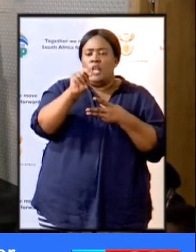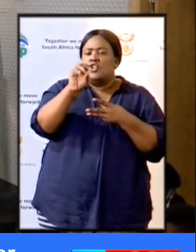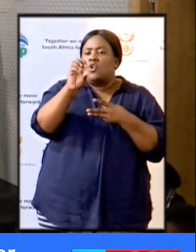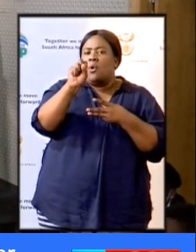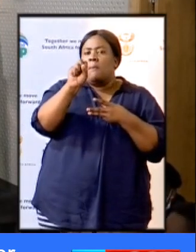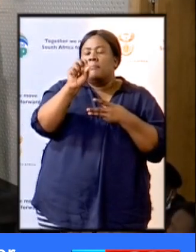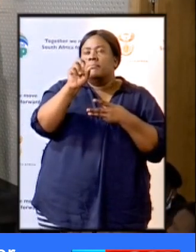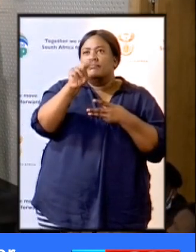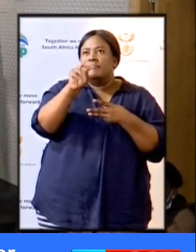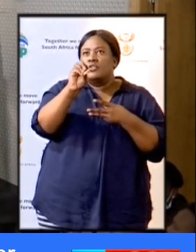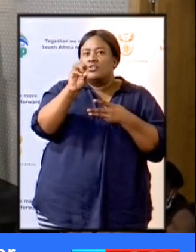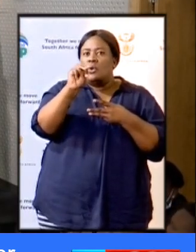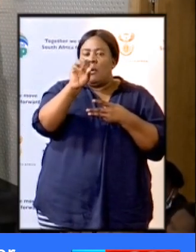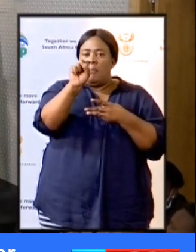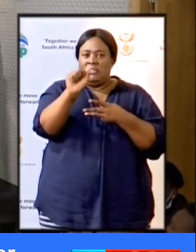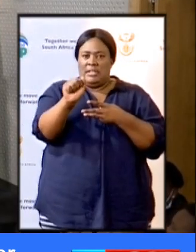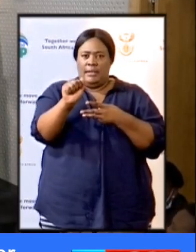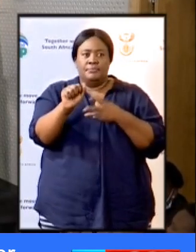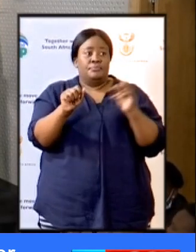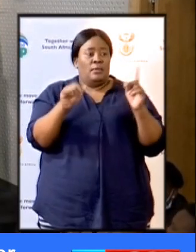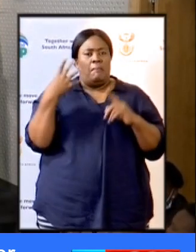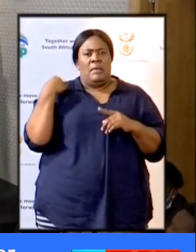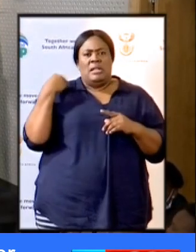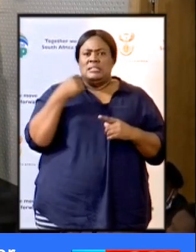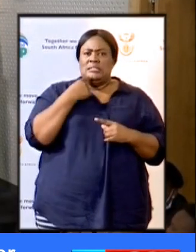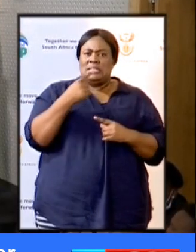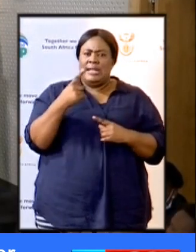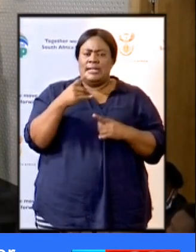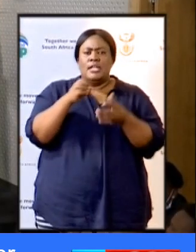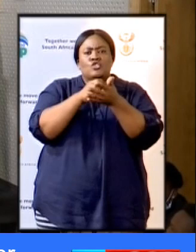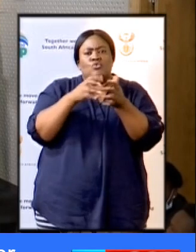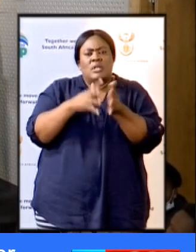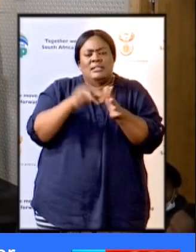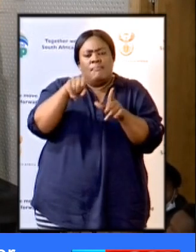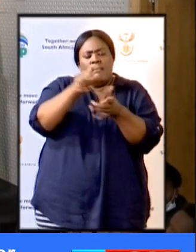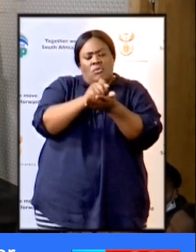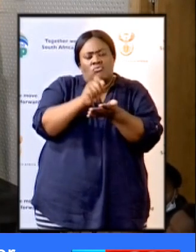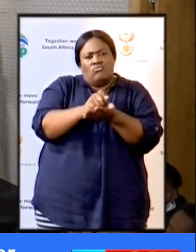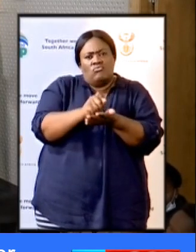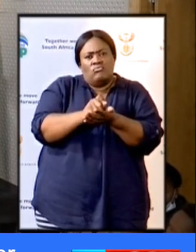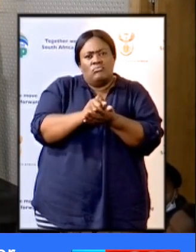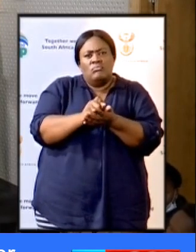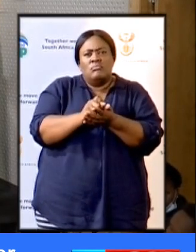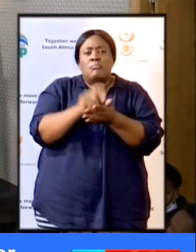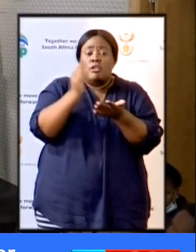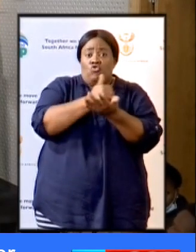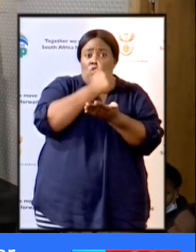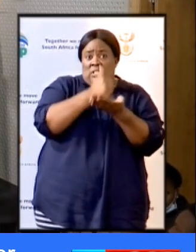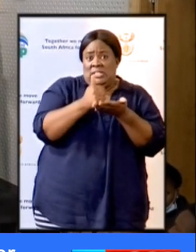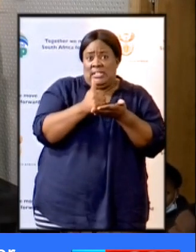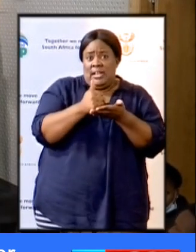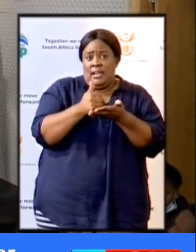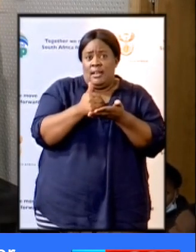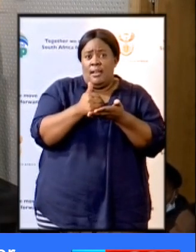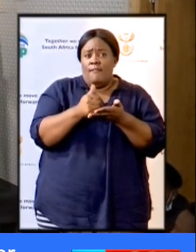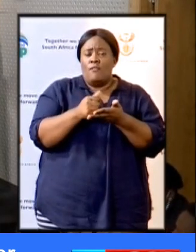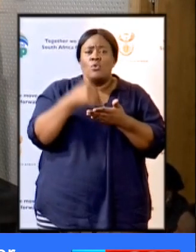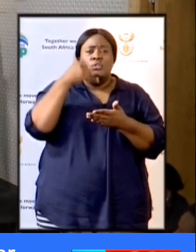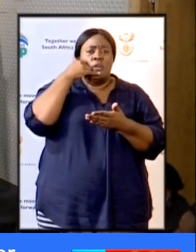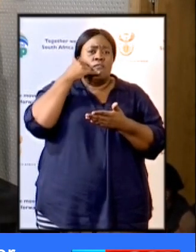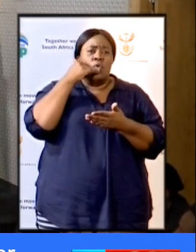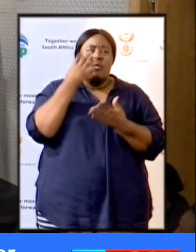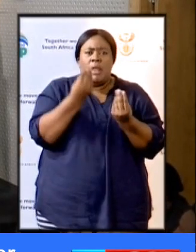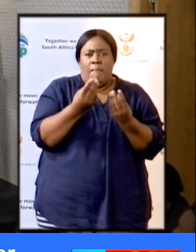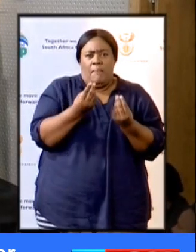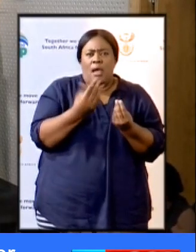question is that the minister mentioned that students must register their cell phone numbers in order to benefit from data deals. Can you please